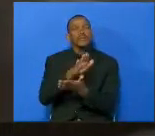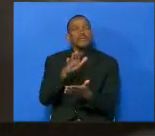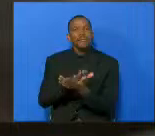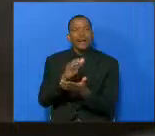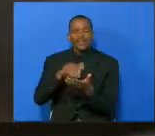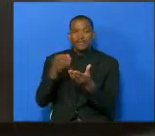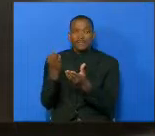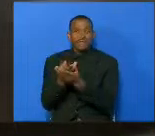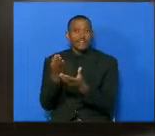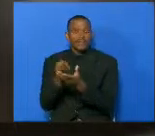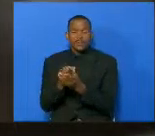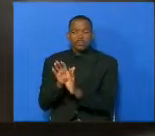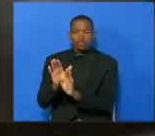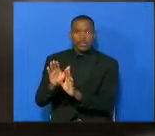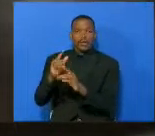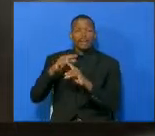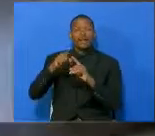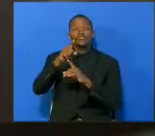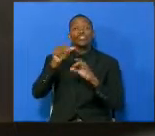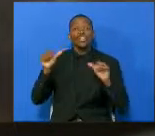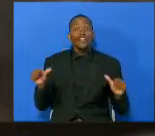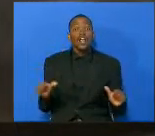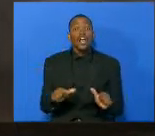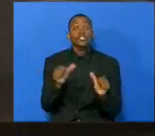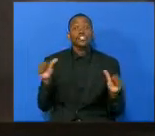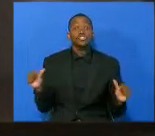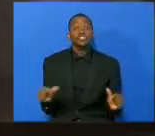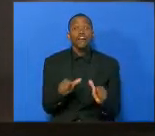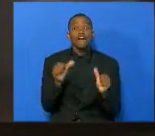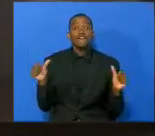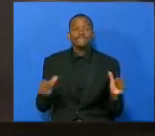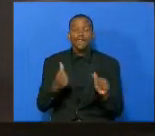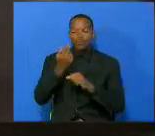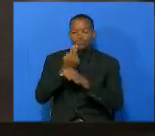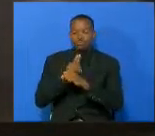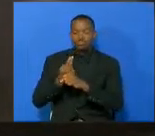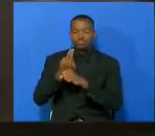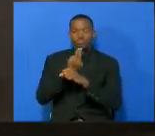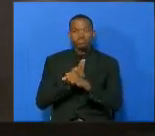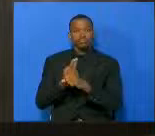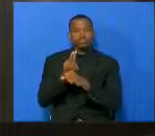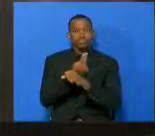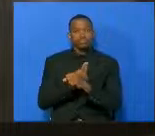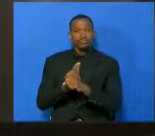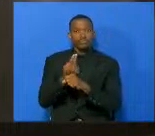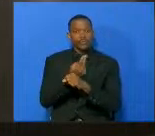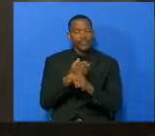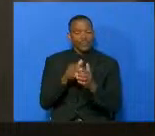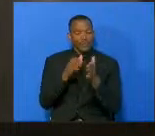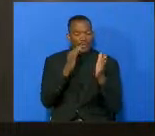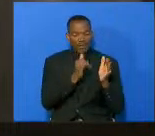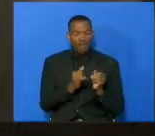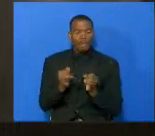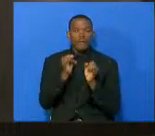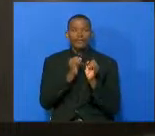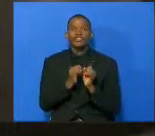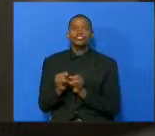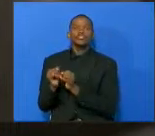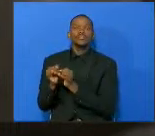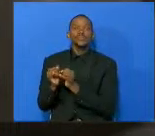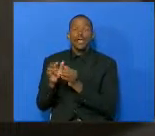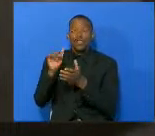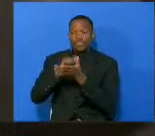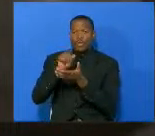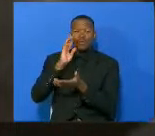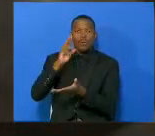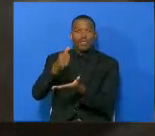cabinets. They are for active utilization, implementation, which will